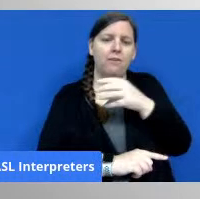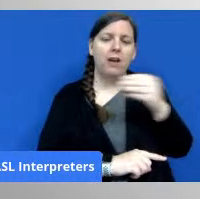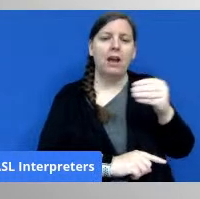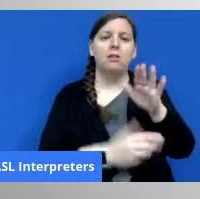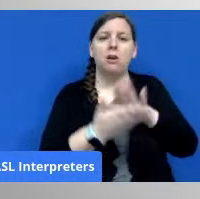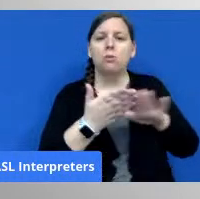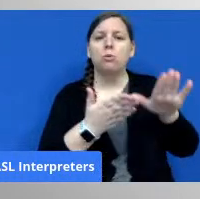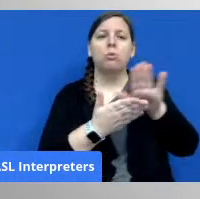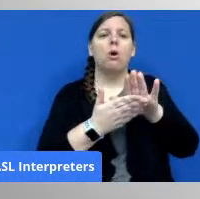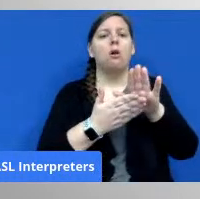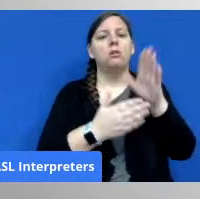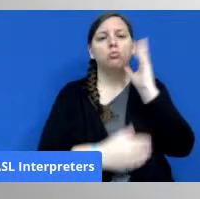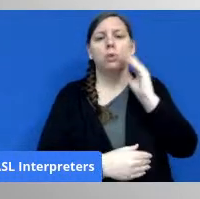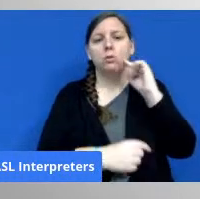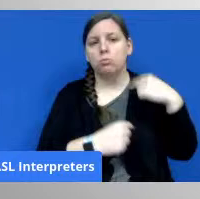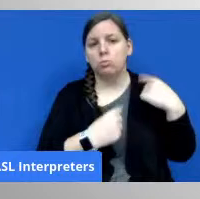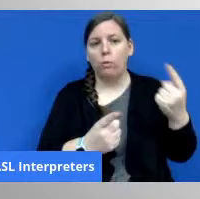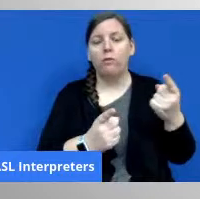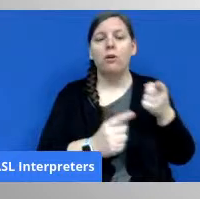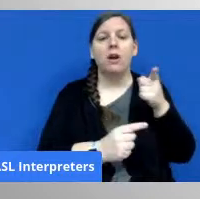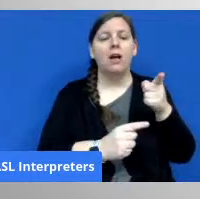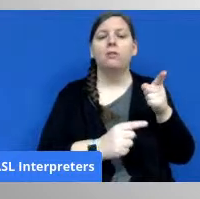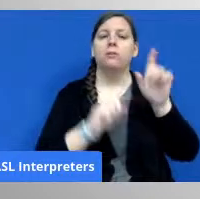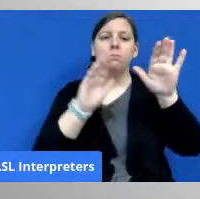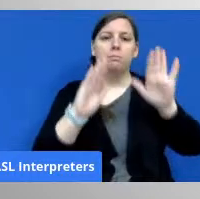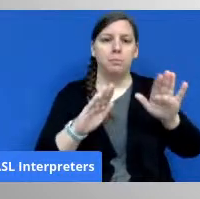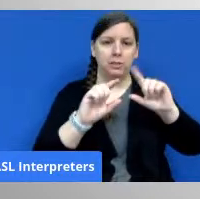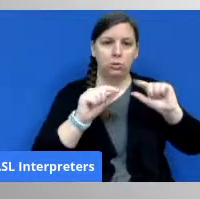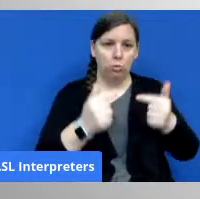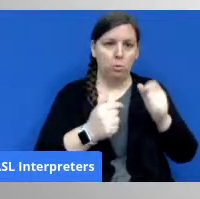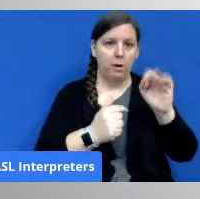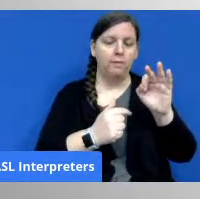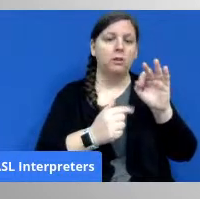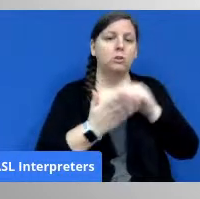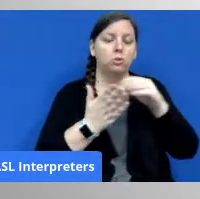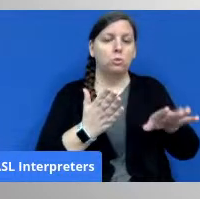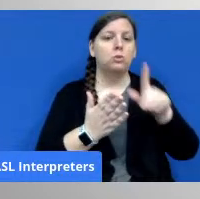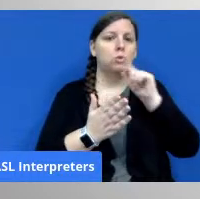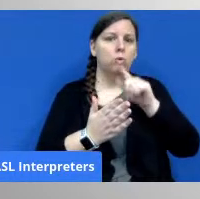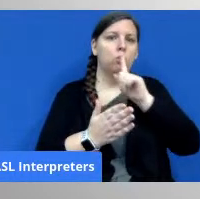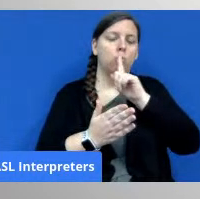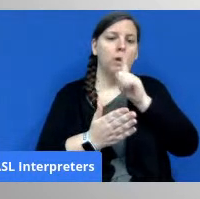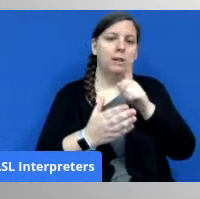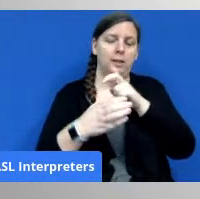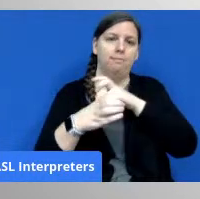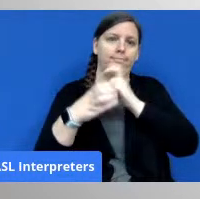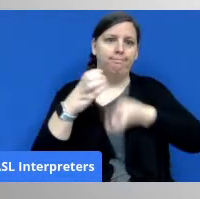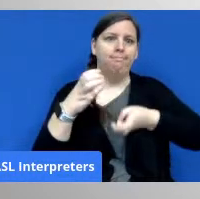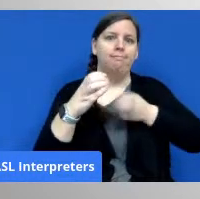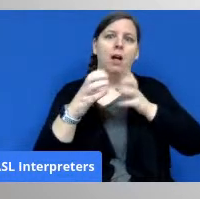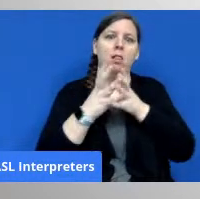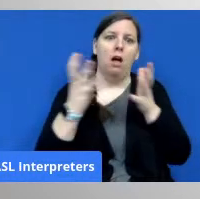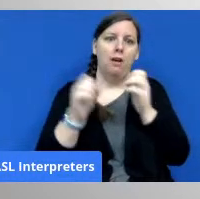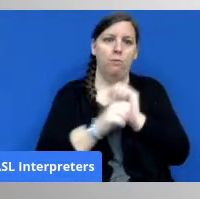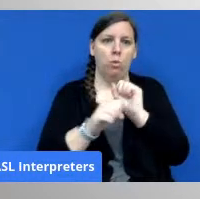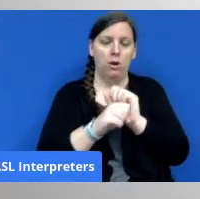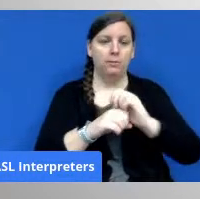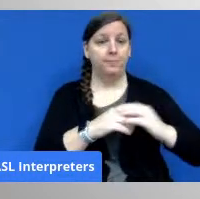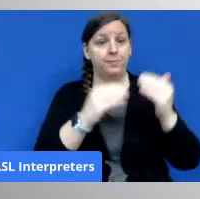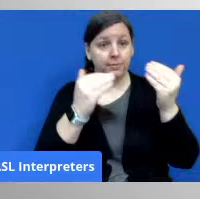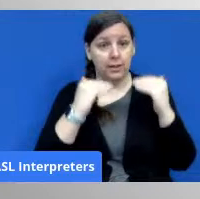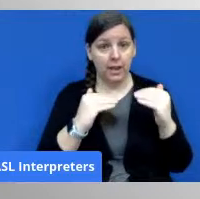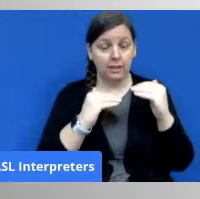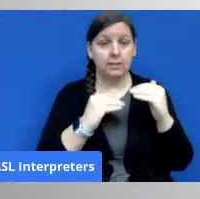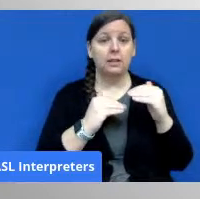of students that have committed a lot of work to this. Next slide. I